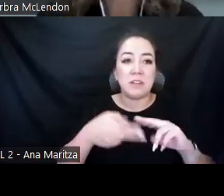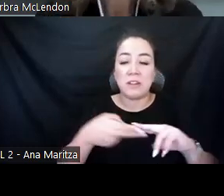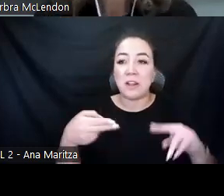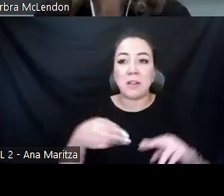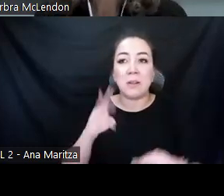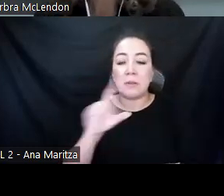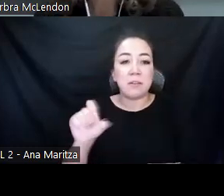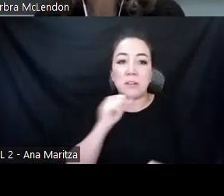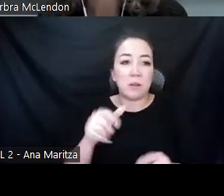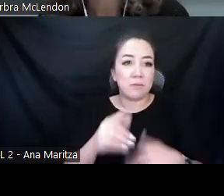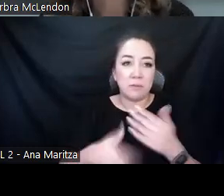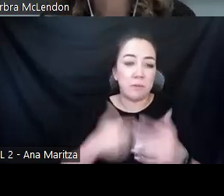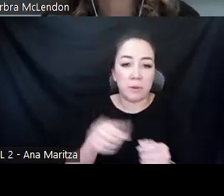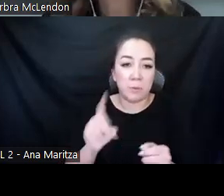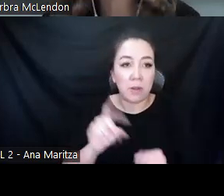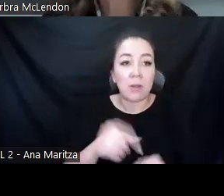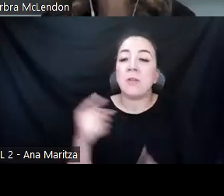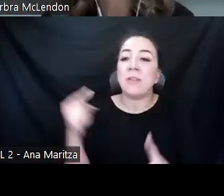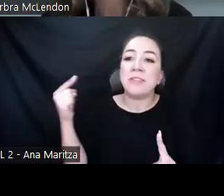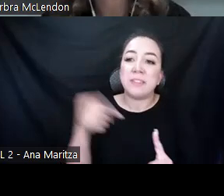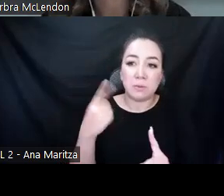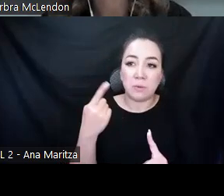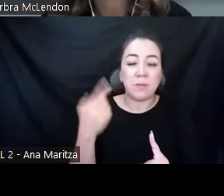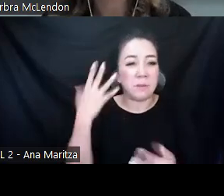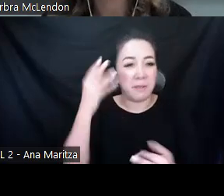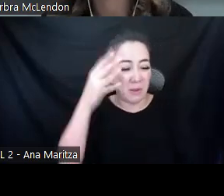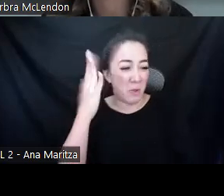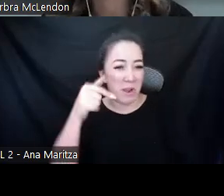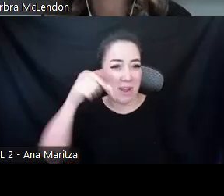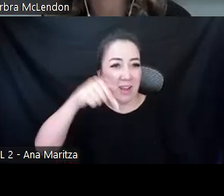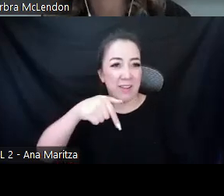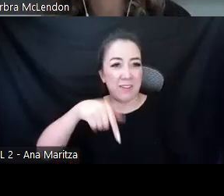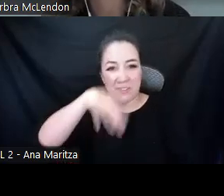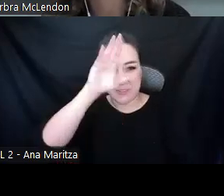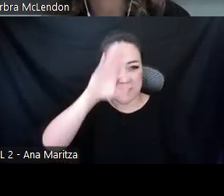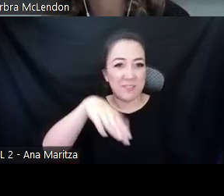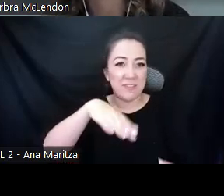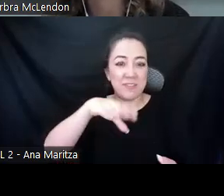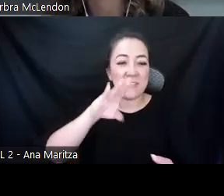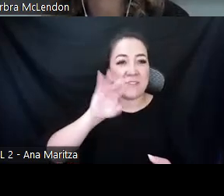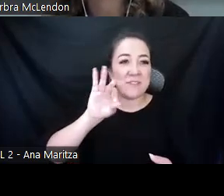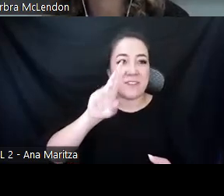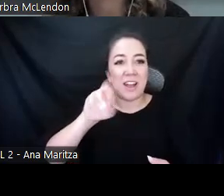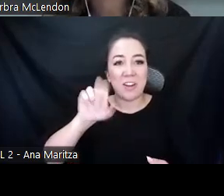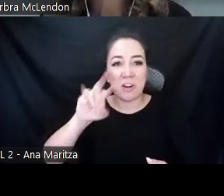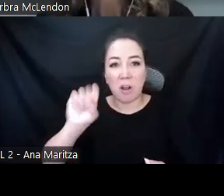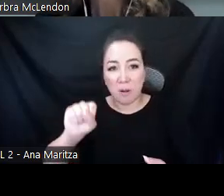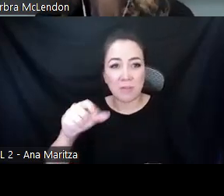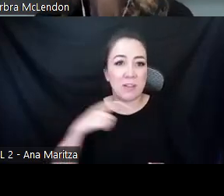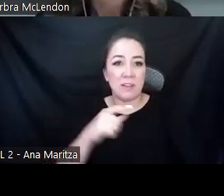anywhere. Okay, so let me talk about this one. You might be thinking like, why is there a firearms legislation bill in her legislative